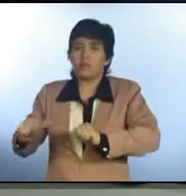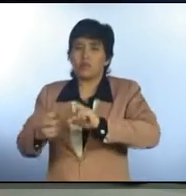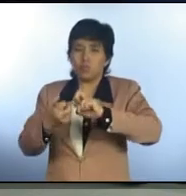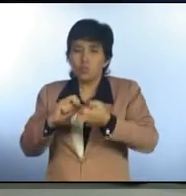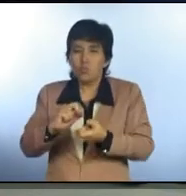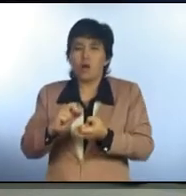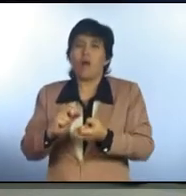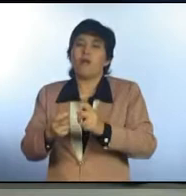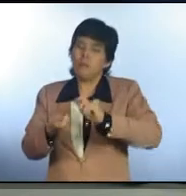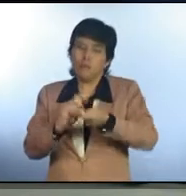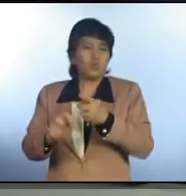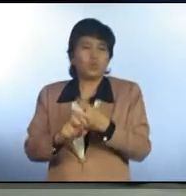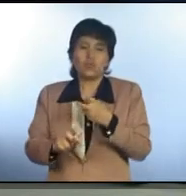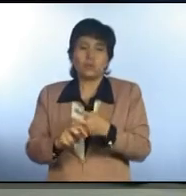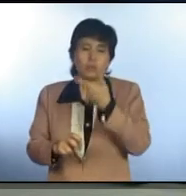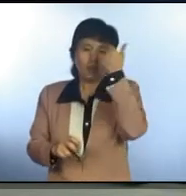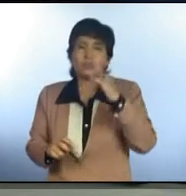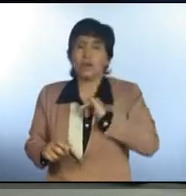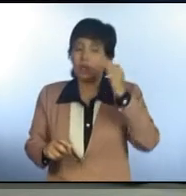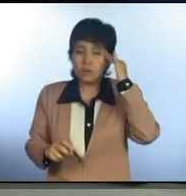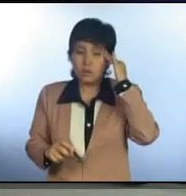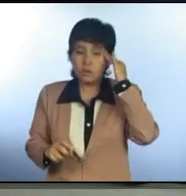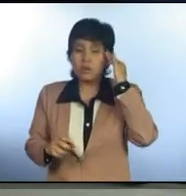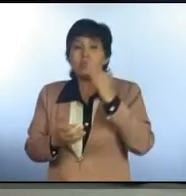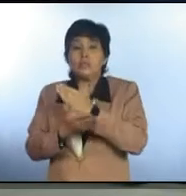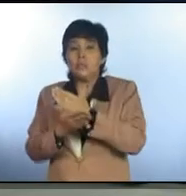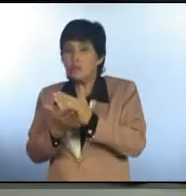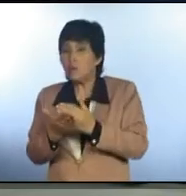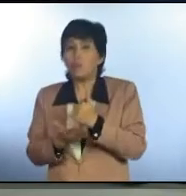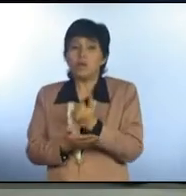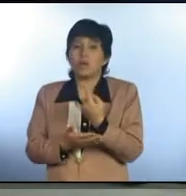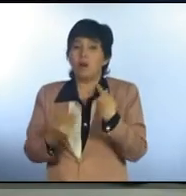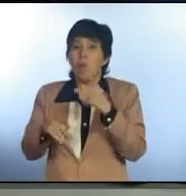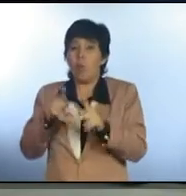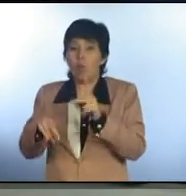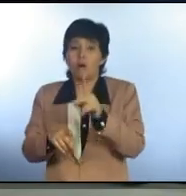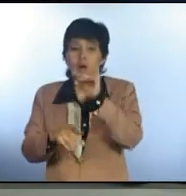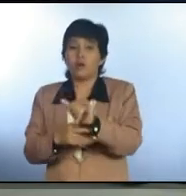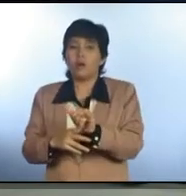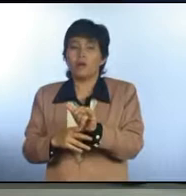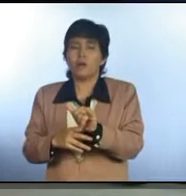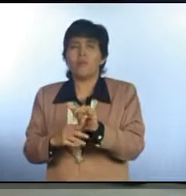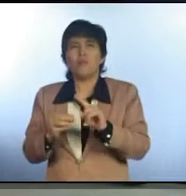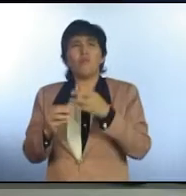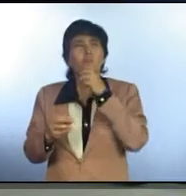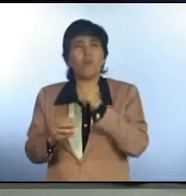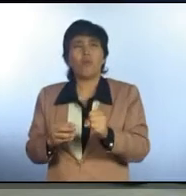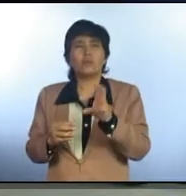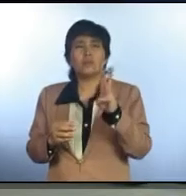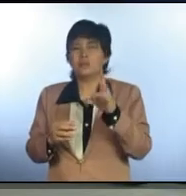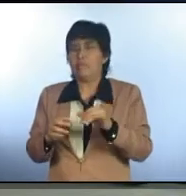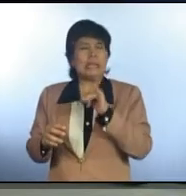really difficult to change. I know someone at the age of 70 or 60, she